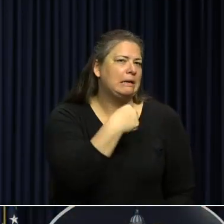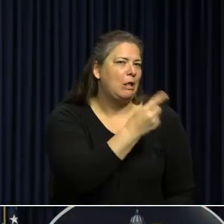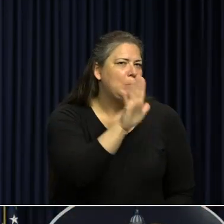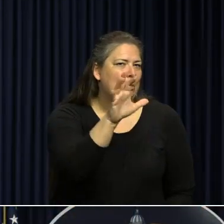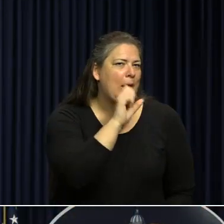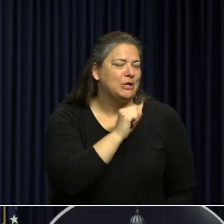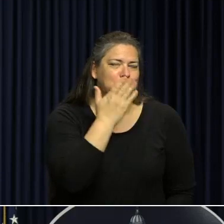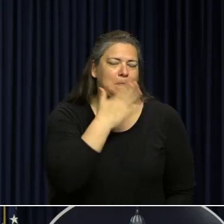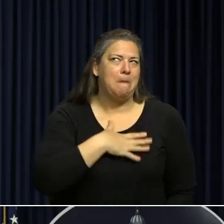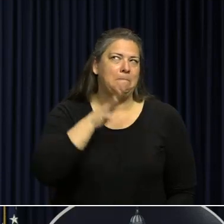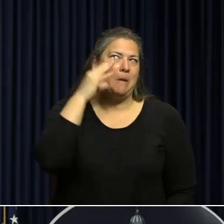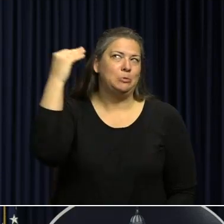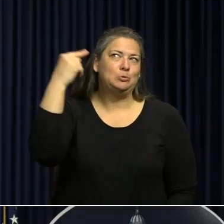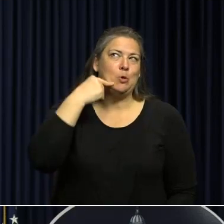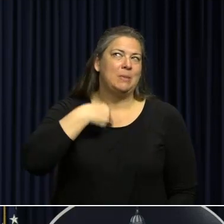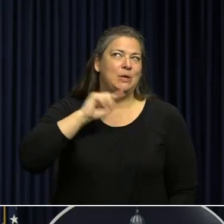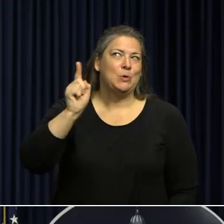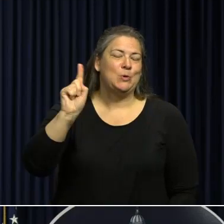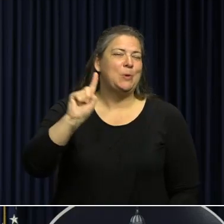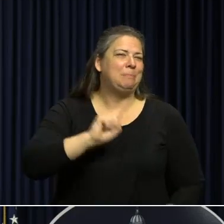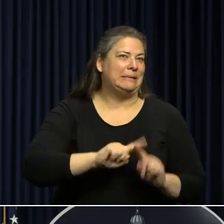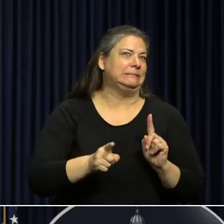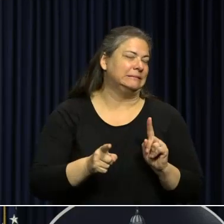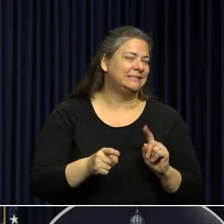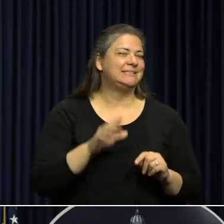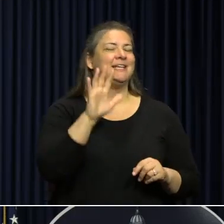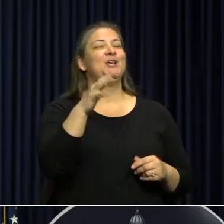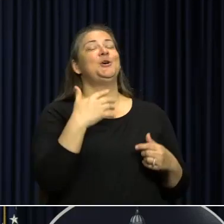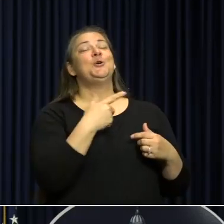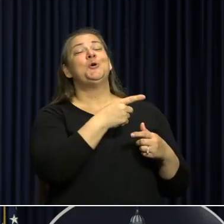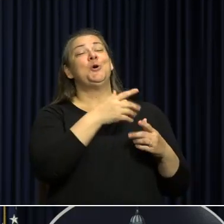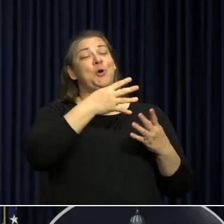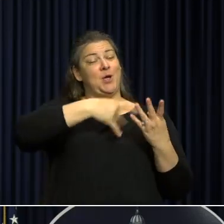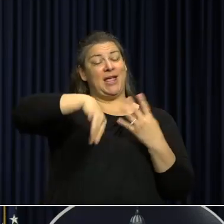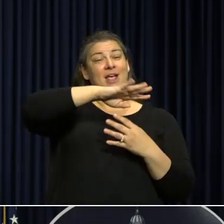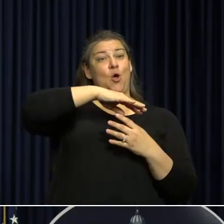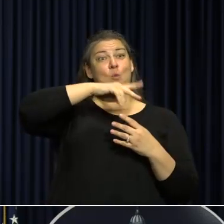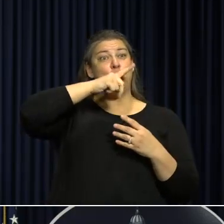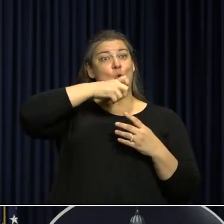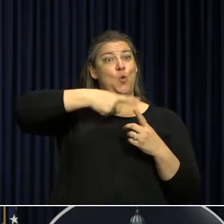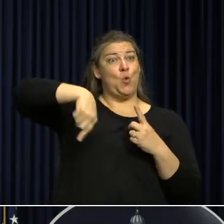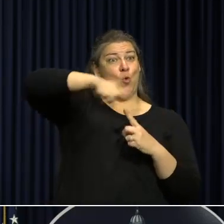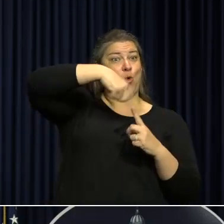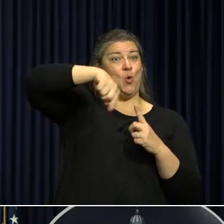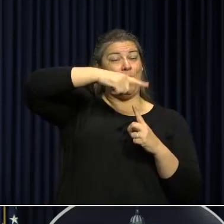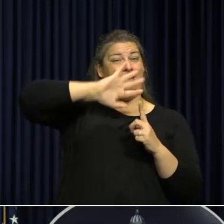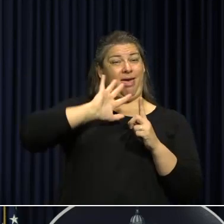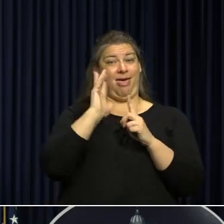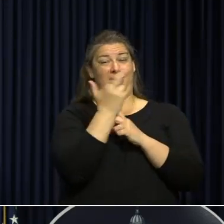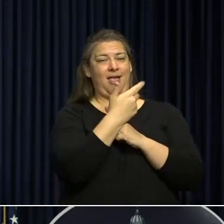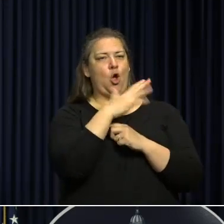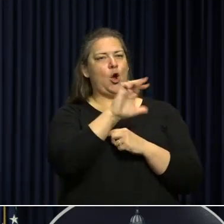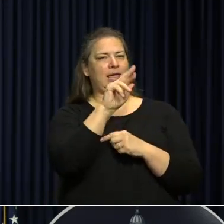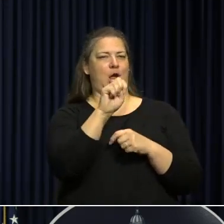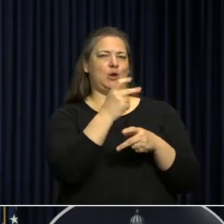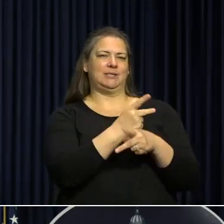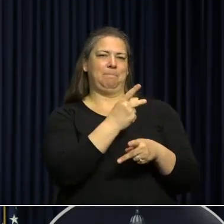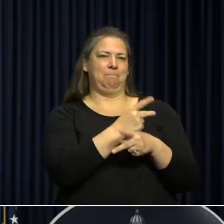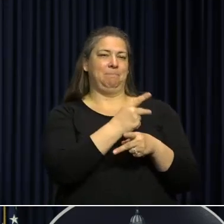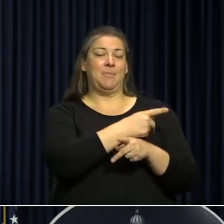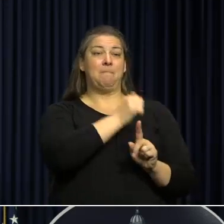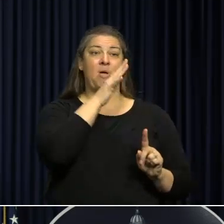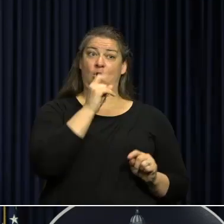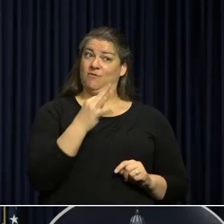My mom taught me better than that. Surrounded by her care team, with staff applauding, the Lexington mother of two exited